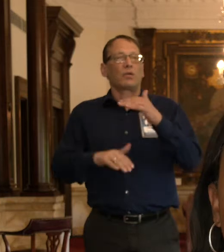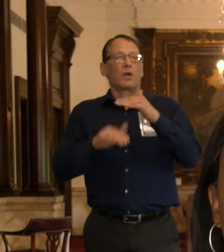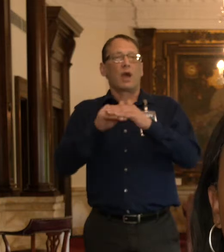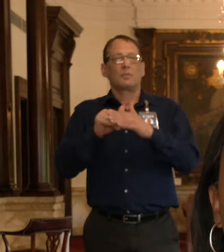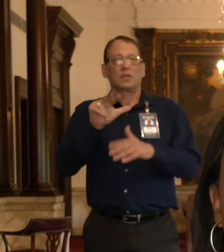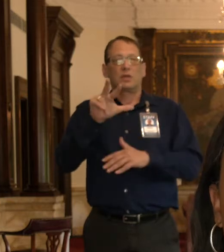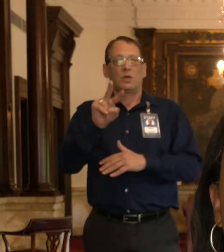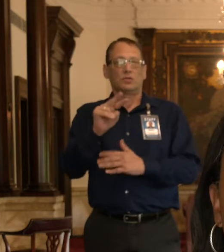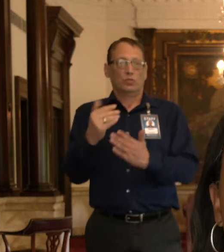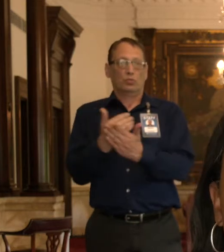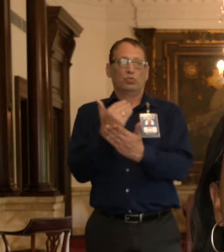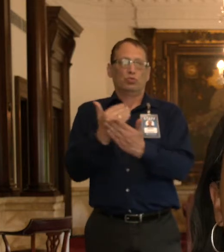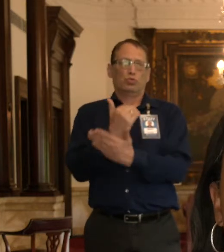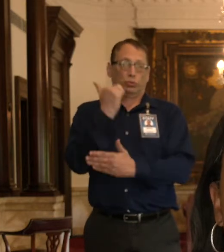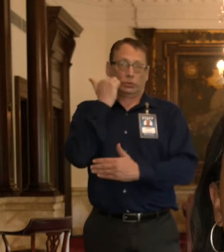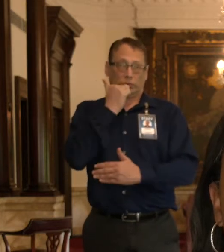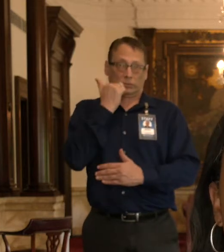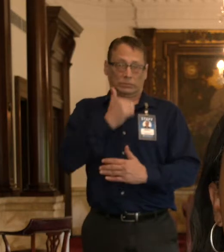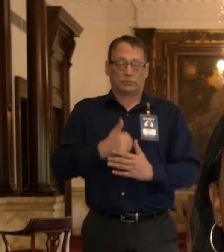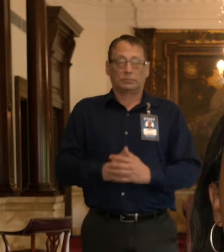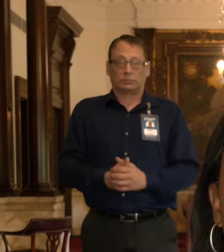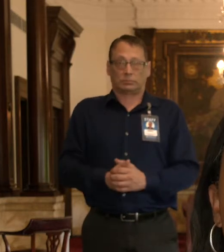32 as of April 23rd.